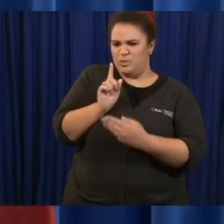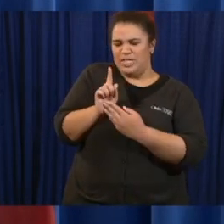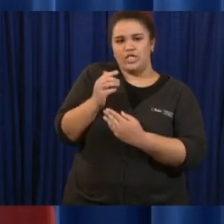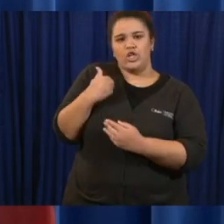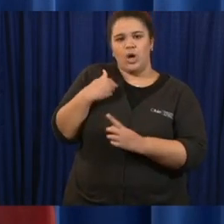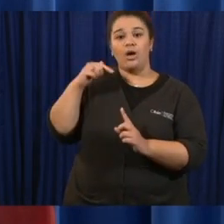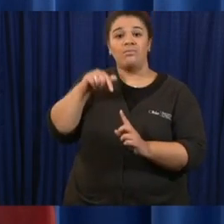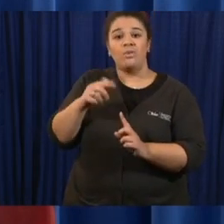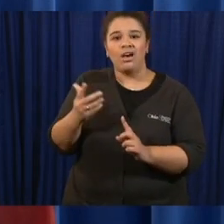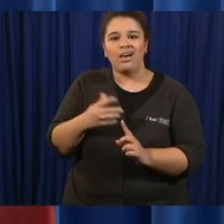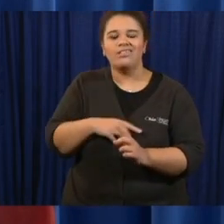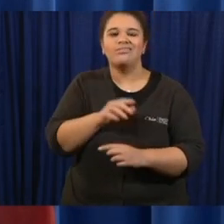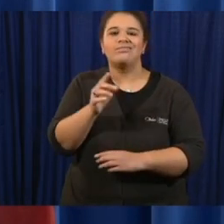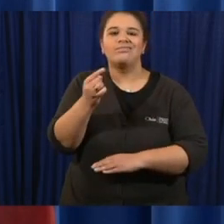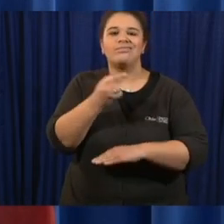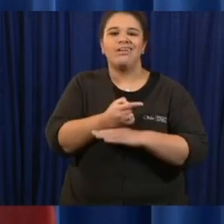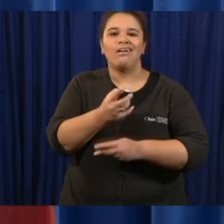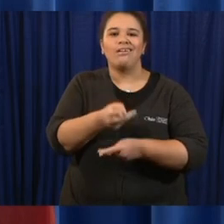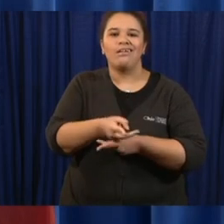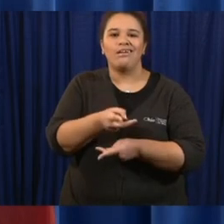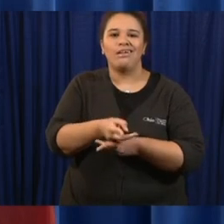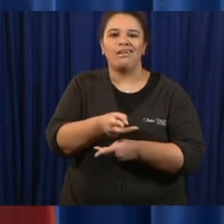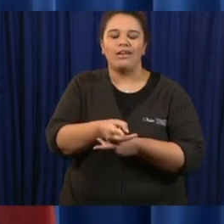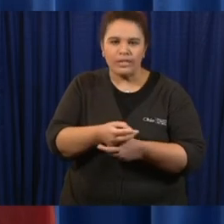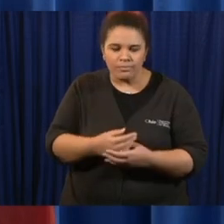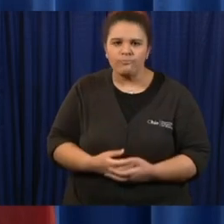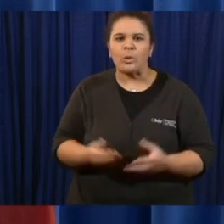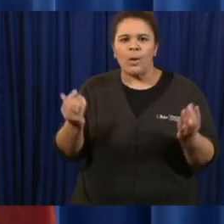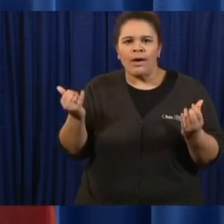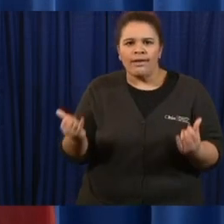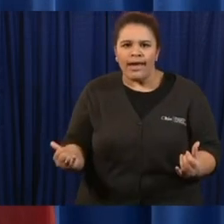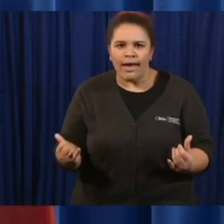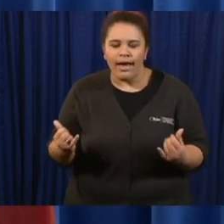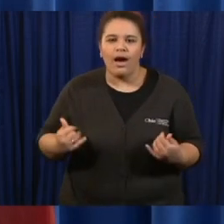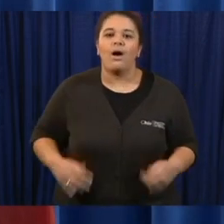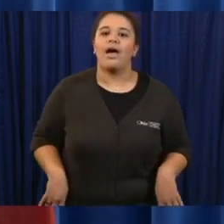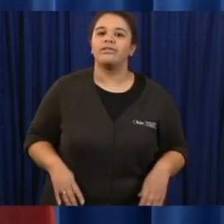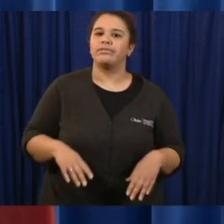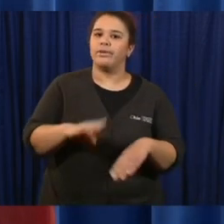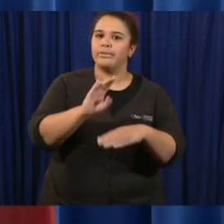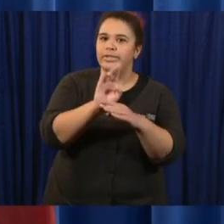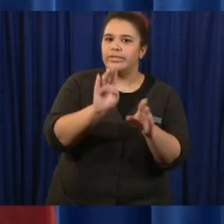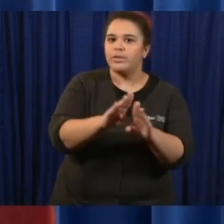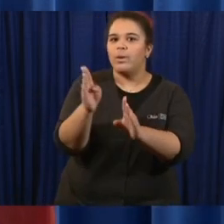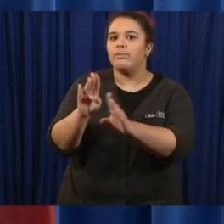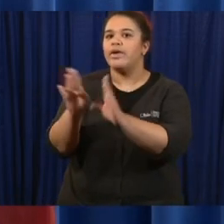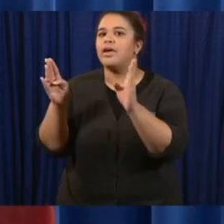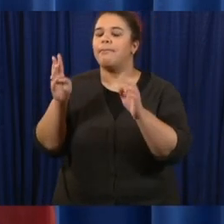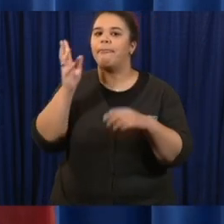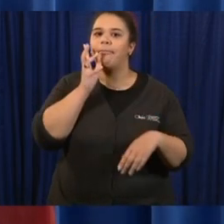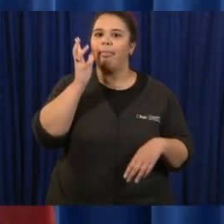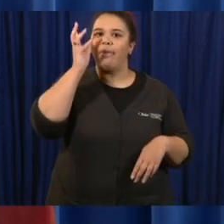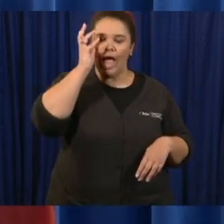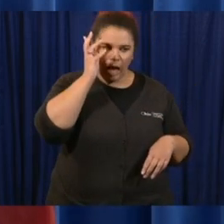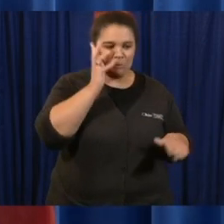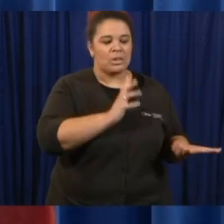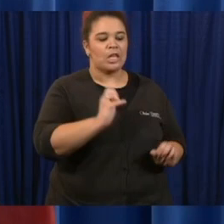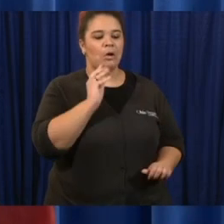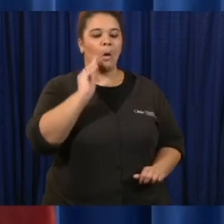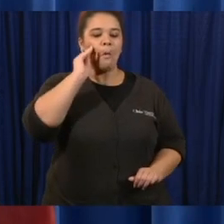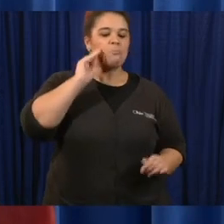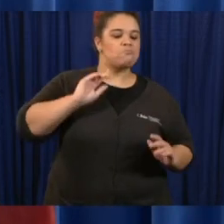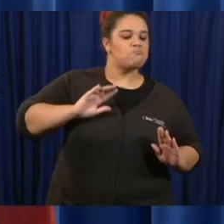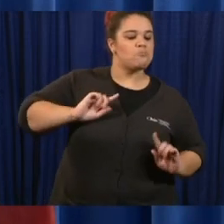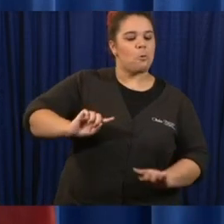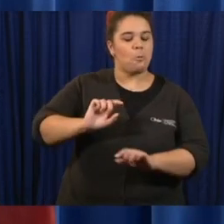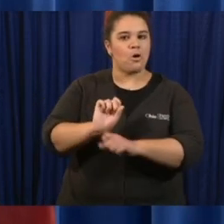daycare. As the economy opens and parents start to go to work a little bit more, there's kids that are still